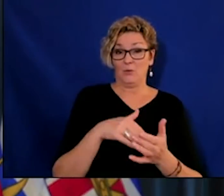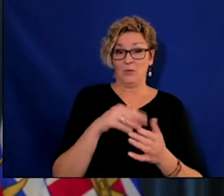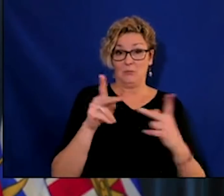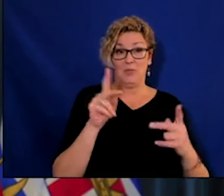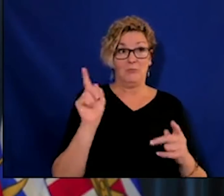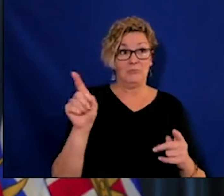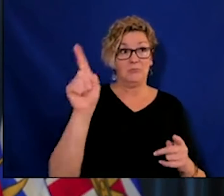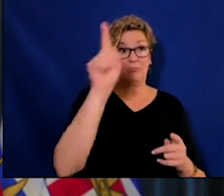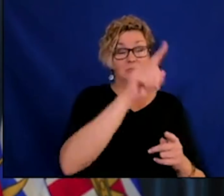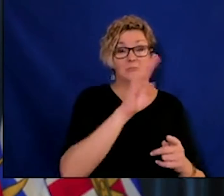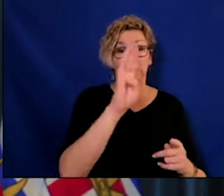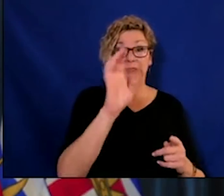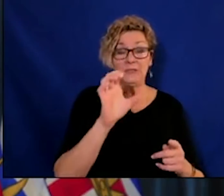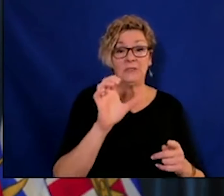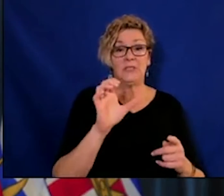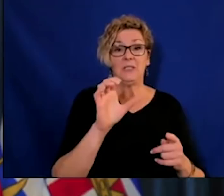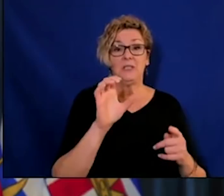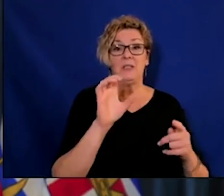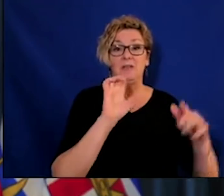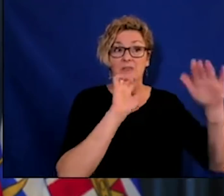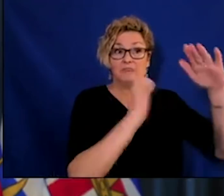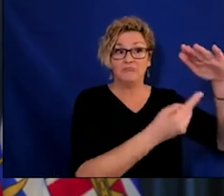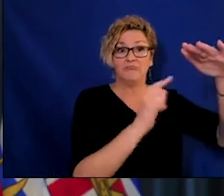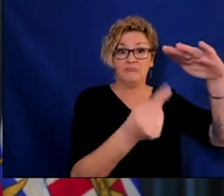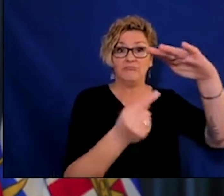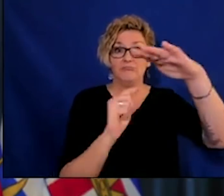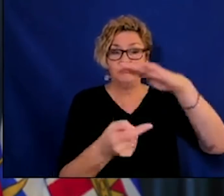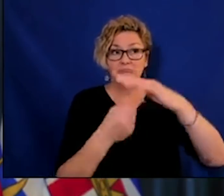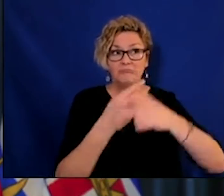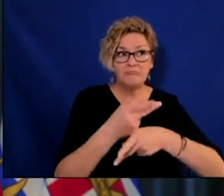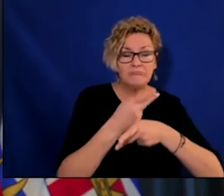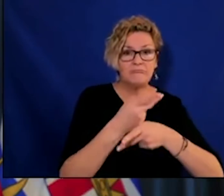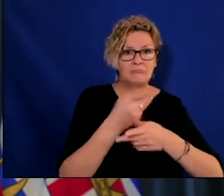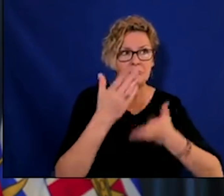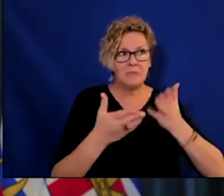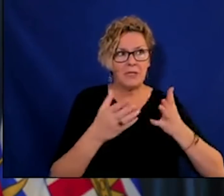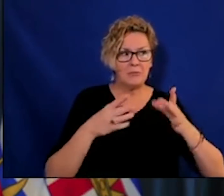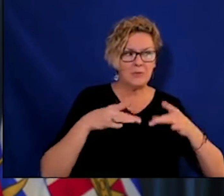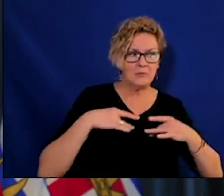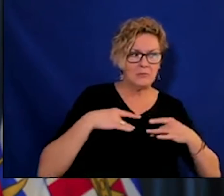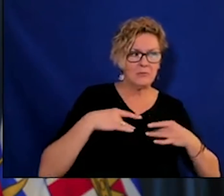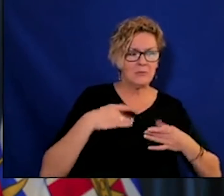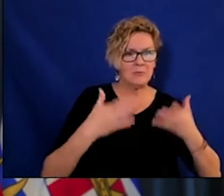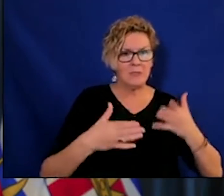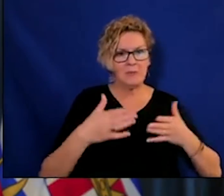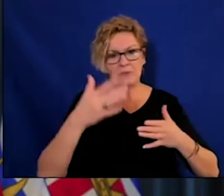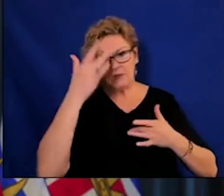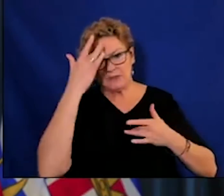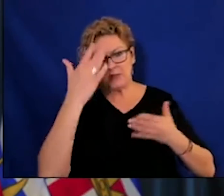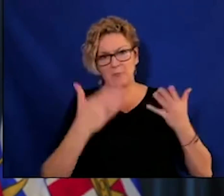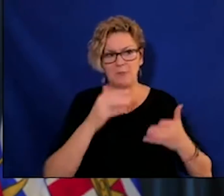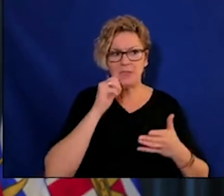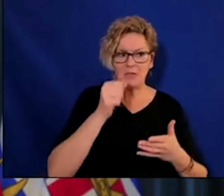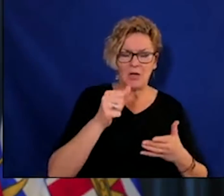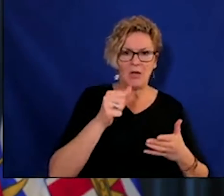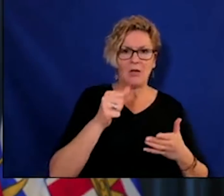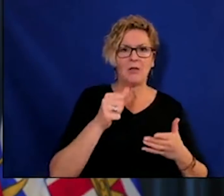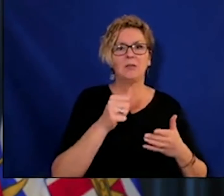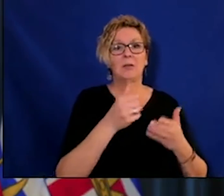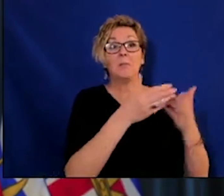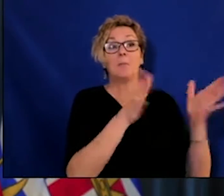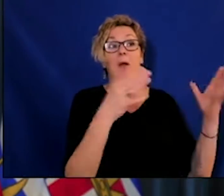health surveillance. It is extraordinary, in fact, the work that's being done by people in public health. It's a